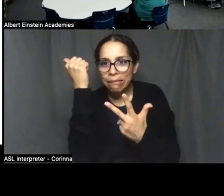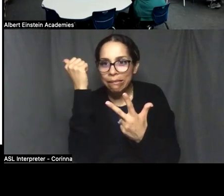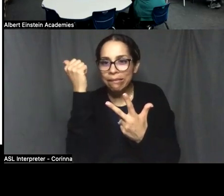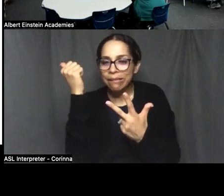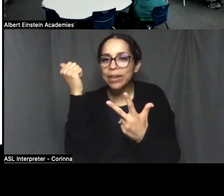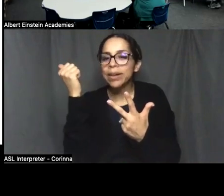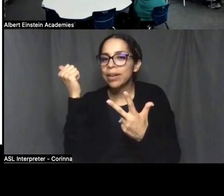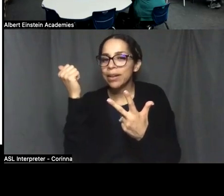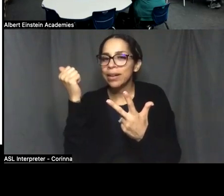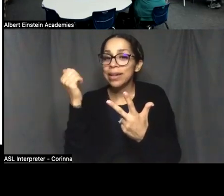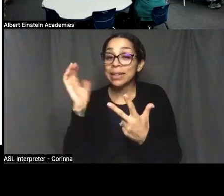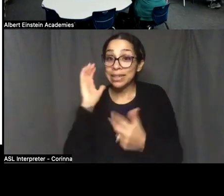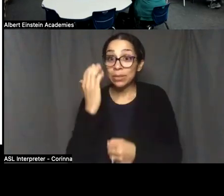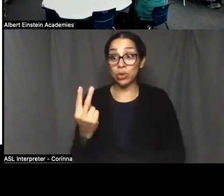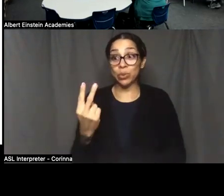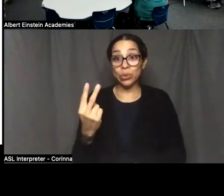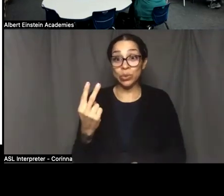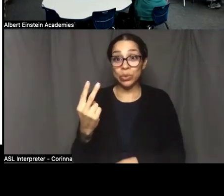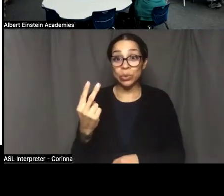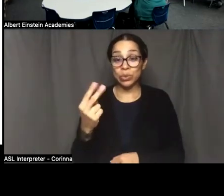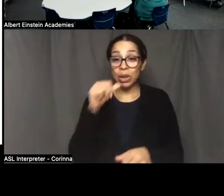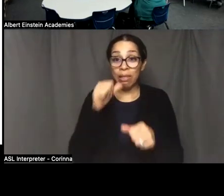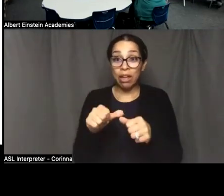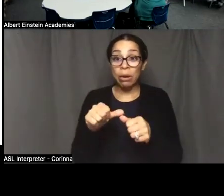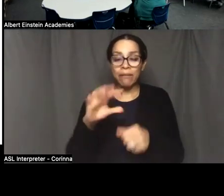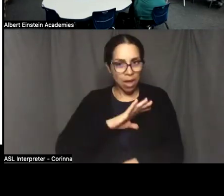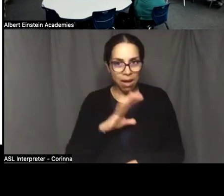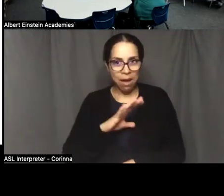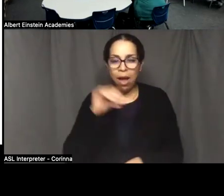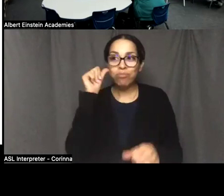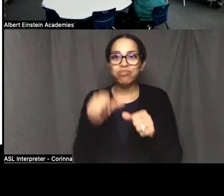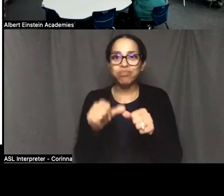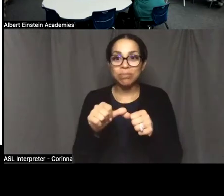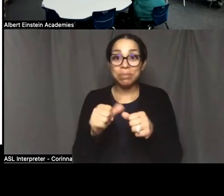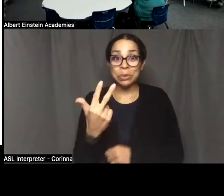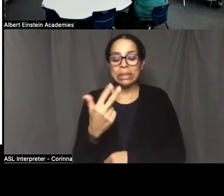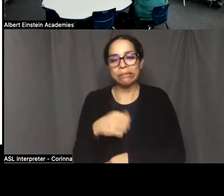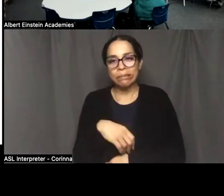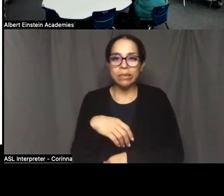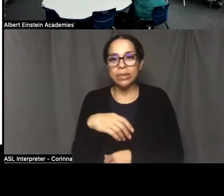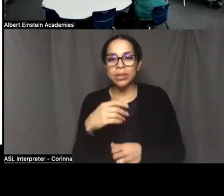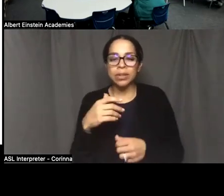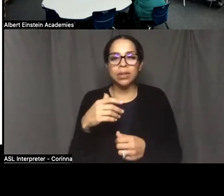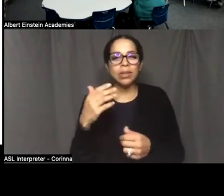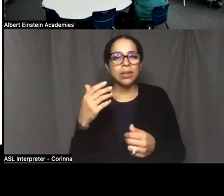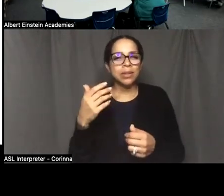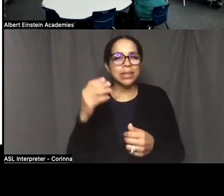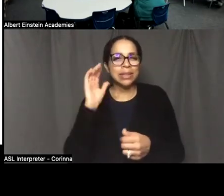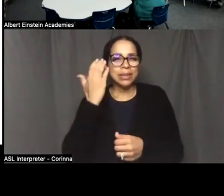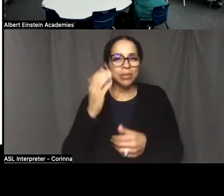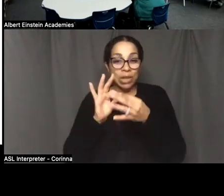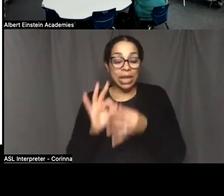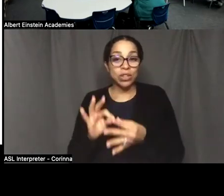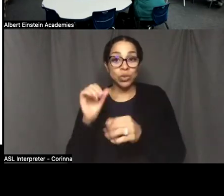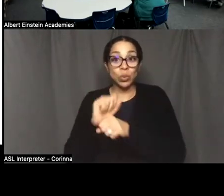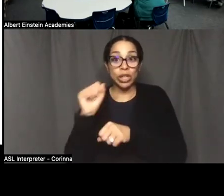chunks. So that's kind of a working memory thing. It may also be developmental. I'm not really sure for them, but so there's different ways